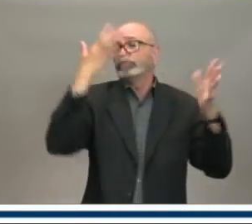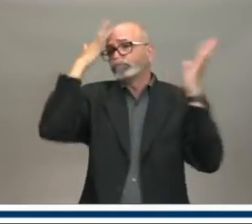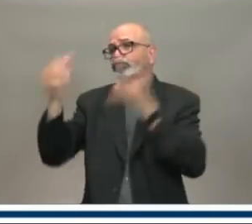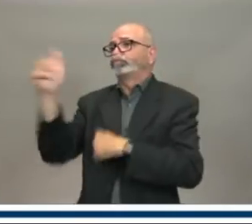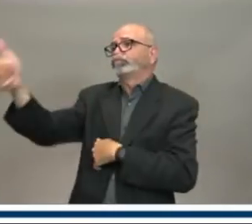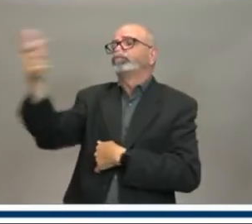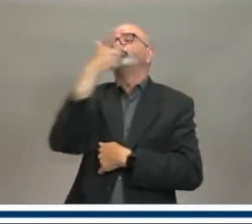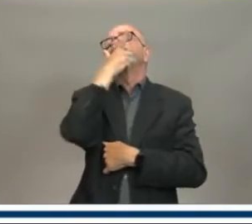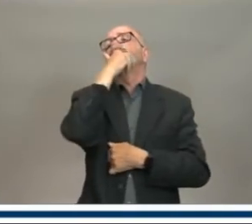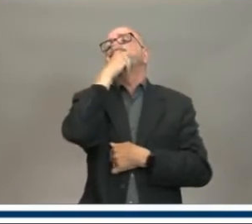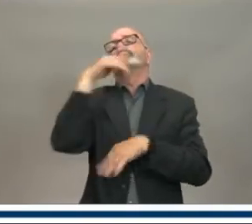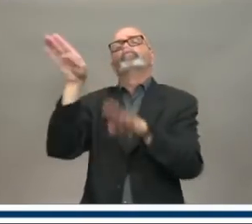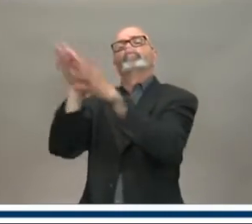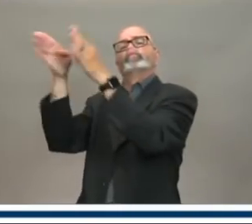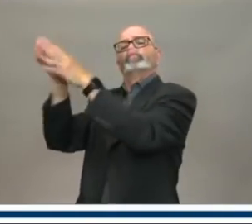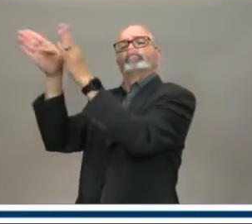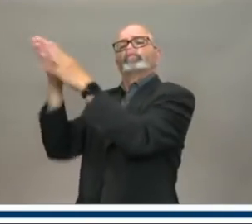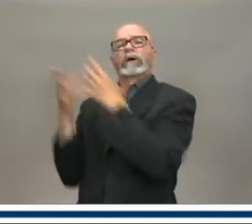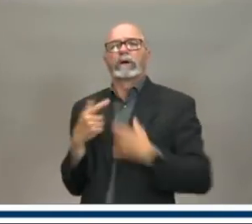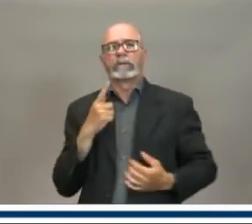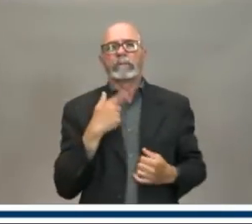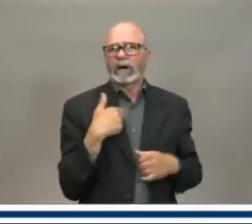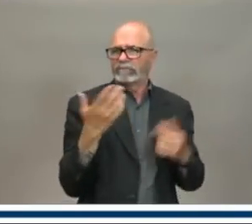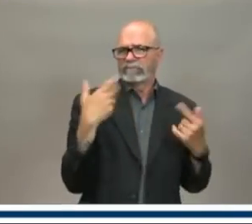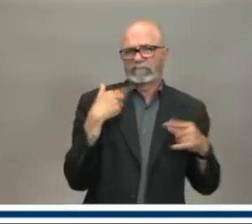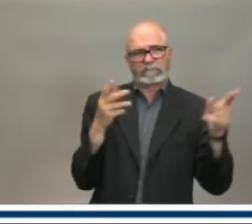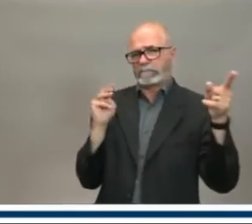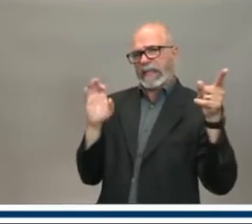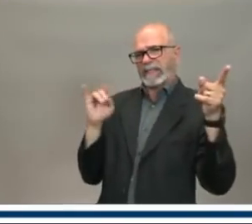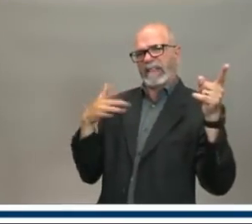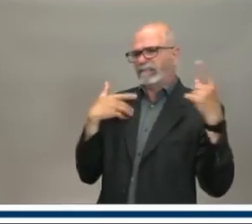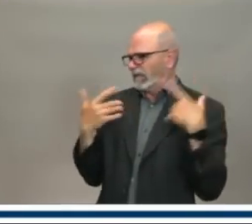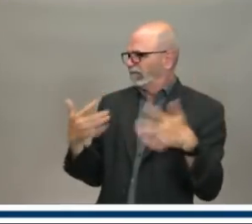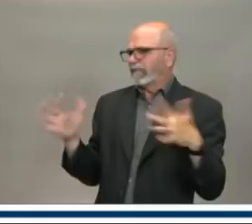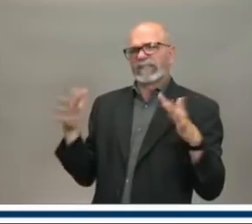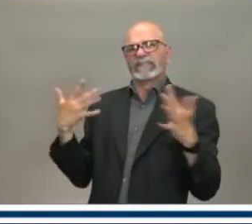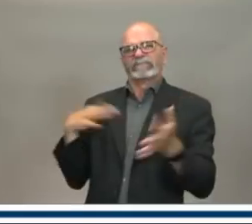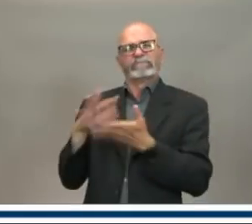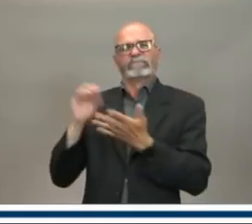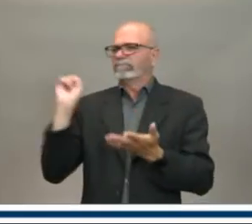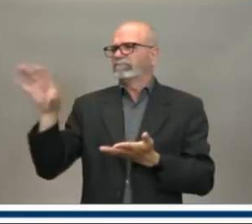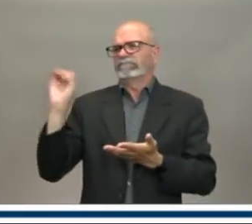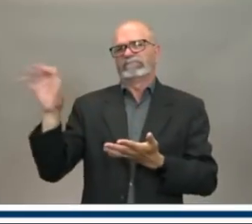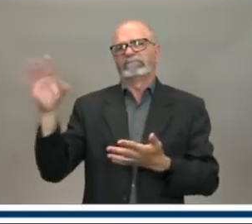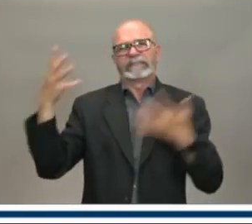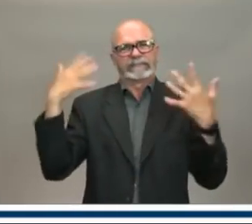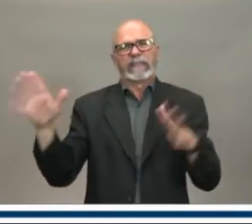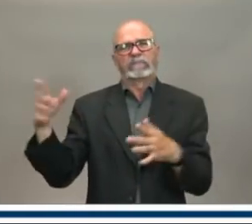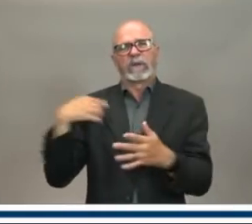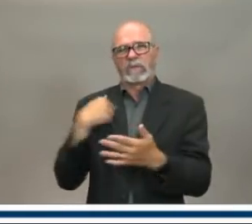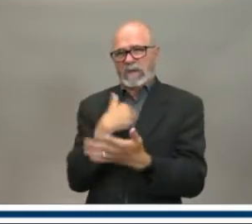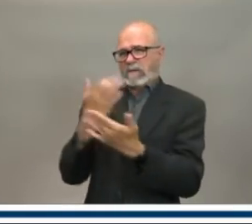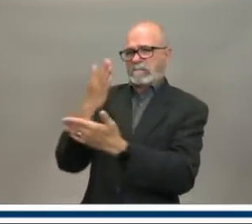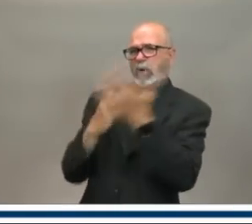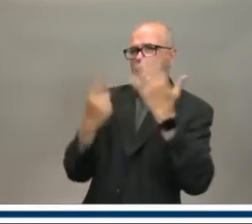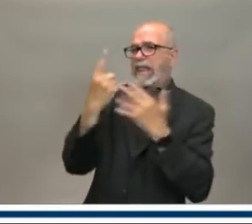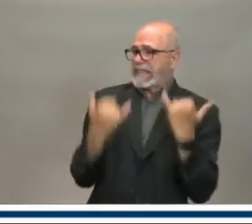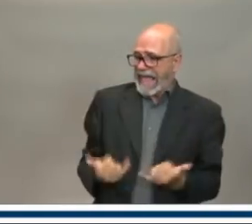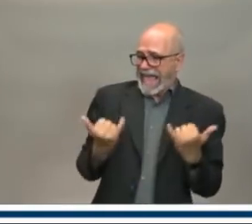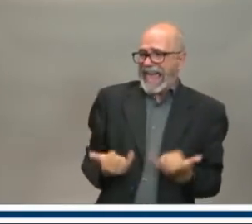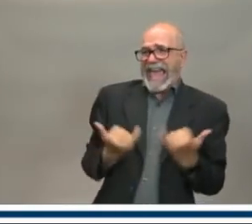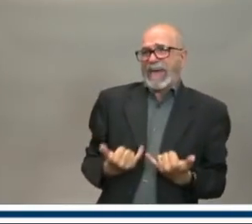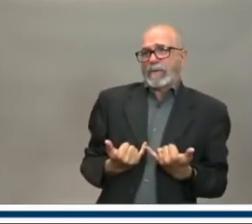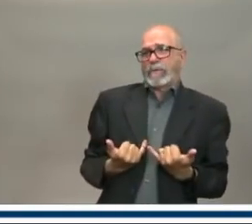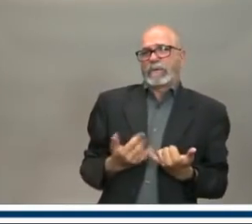were very clear. We're through a process right now, a phase right now, where step one is making sure that we go out